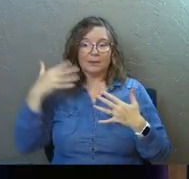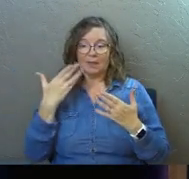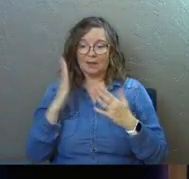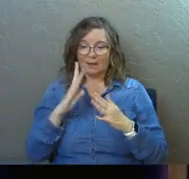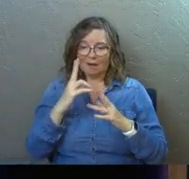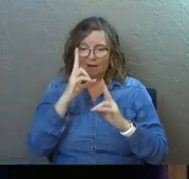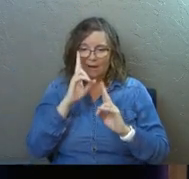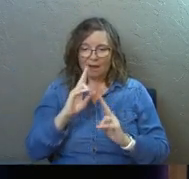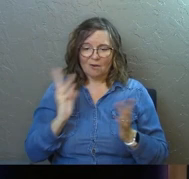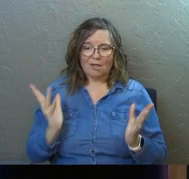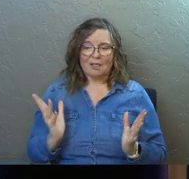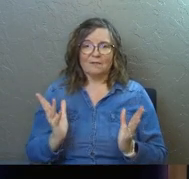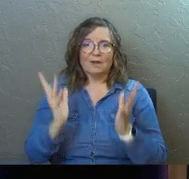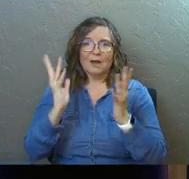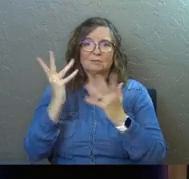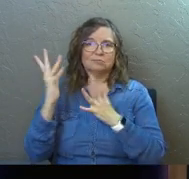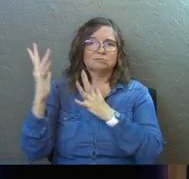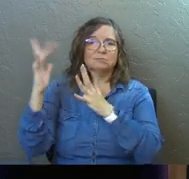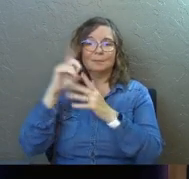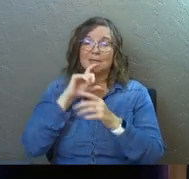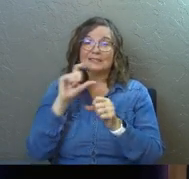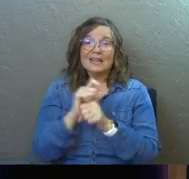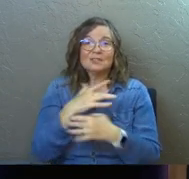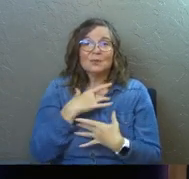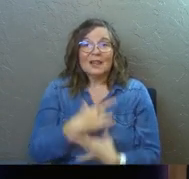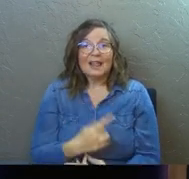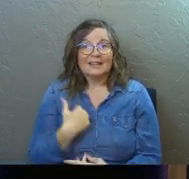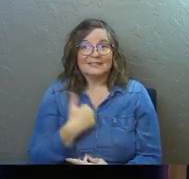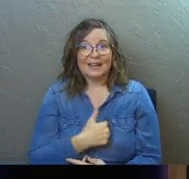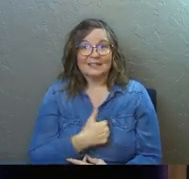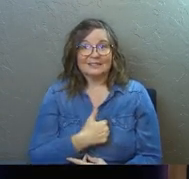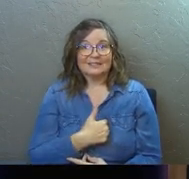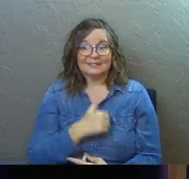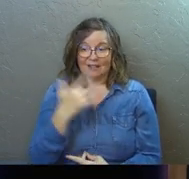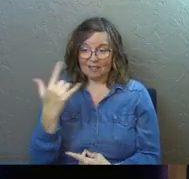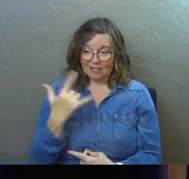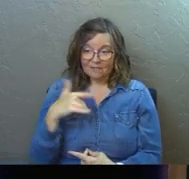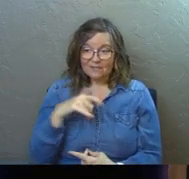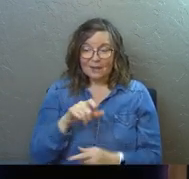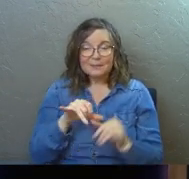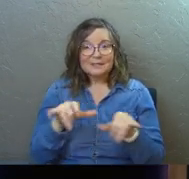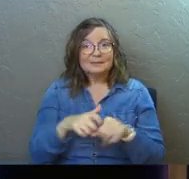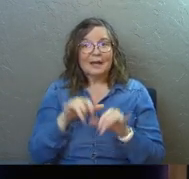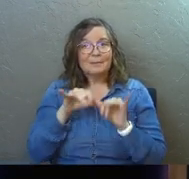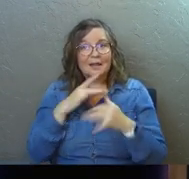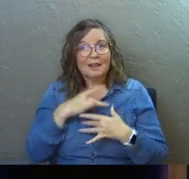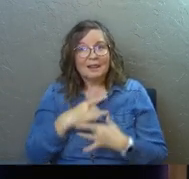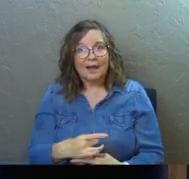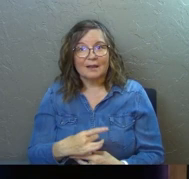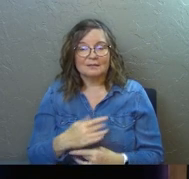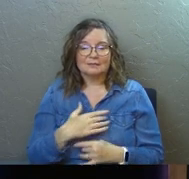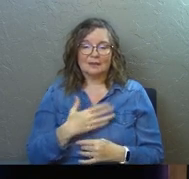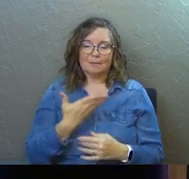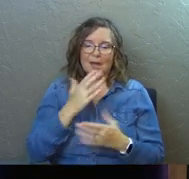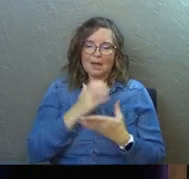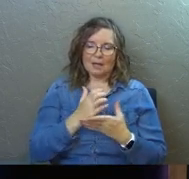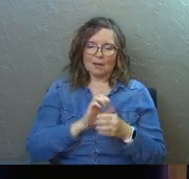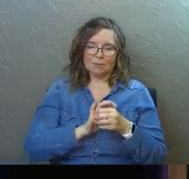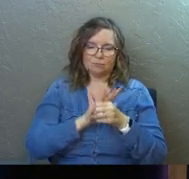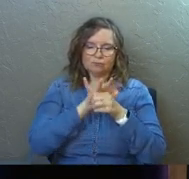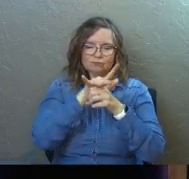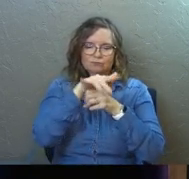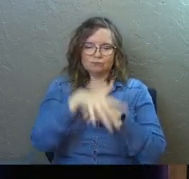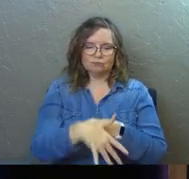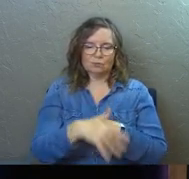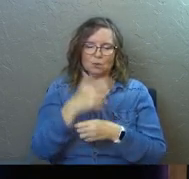us and choosing us because he actually likes us, doesn't just love us. My cup overflows with God's generous blessing.